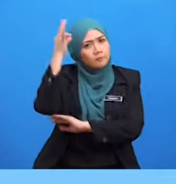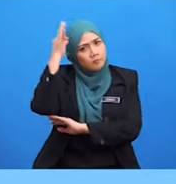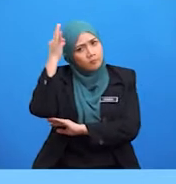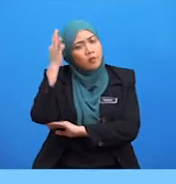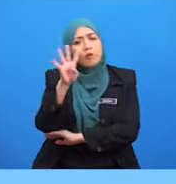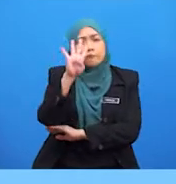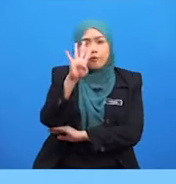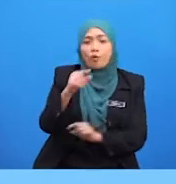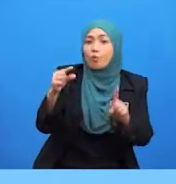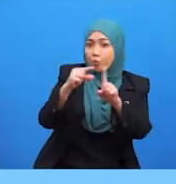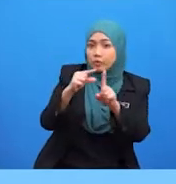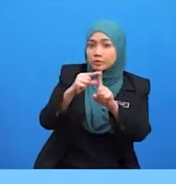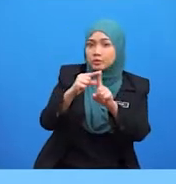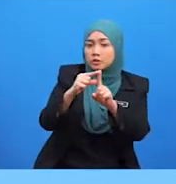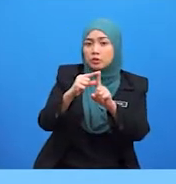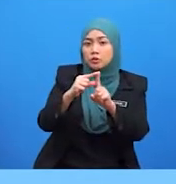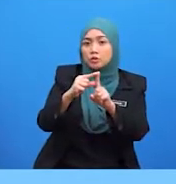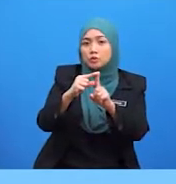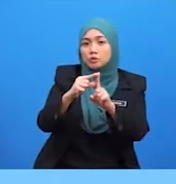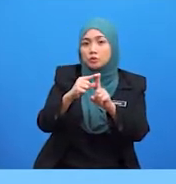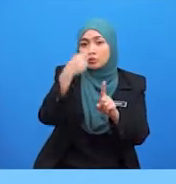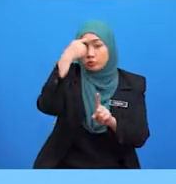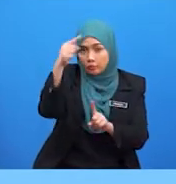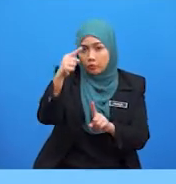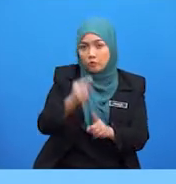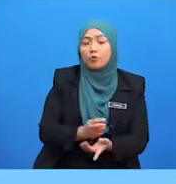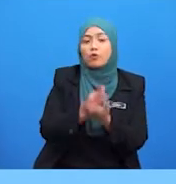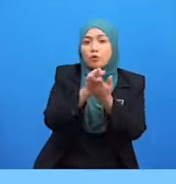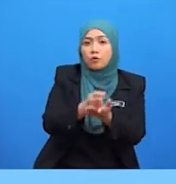of four words to describe this submarine.